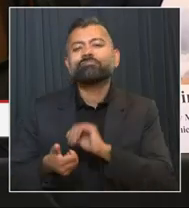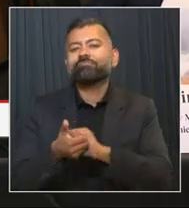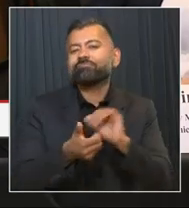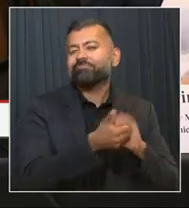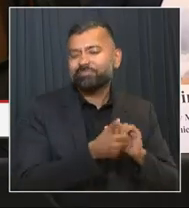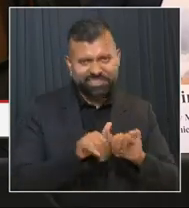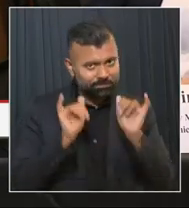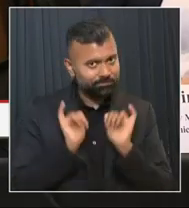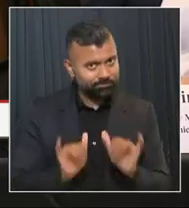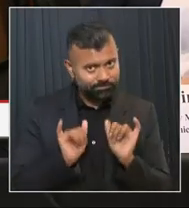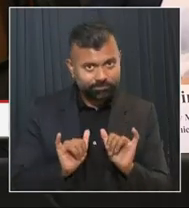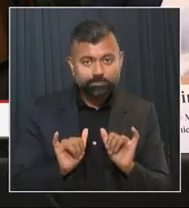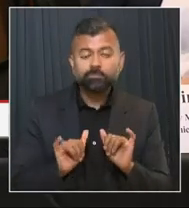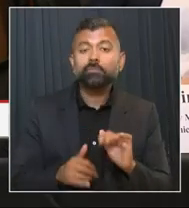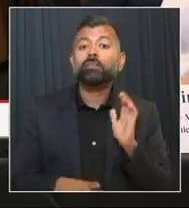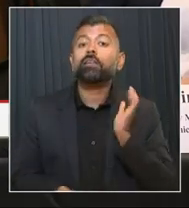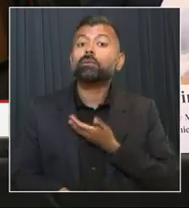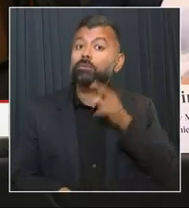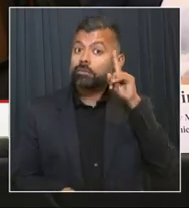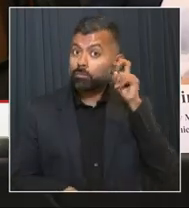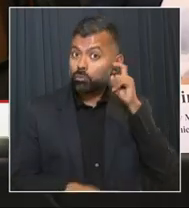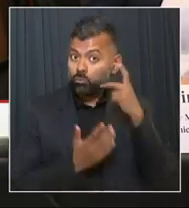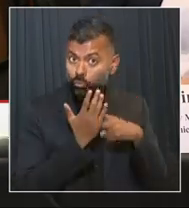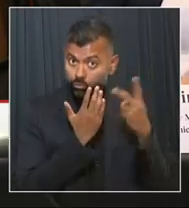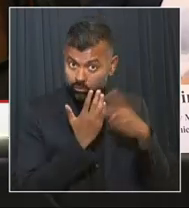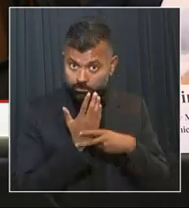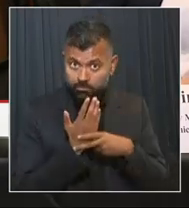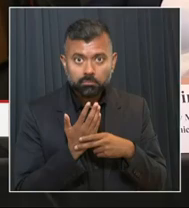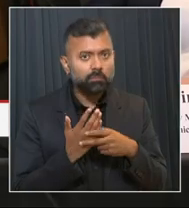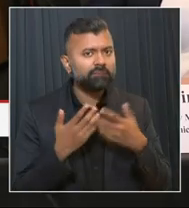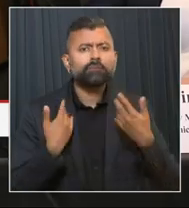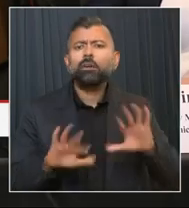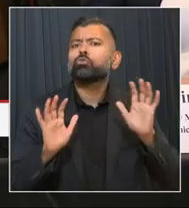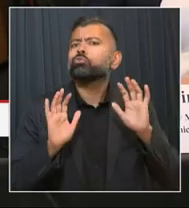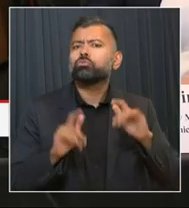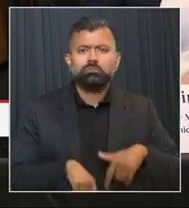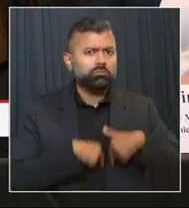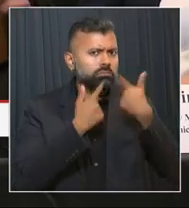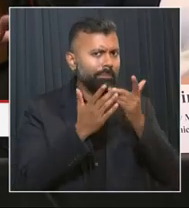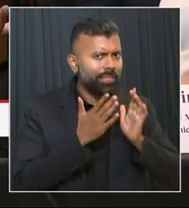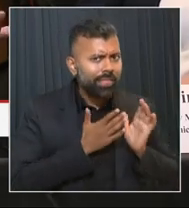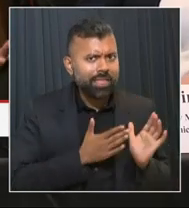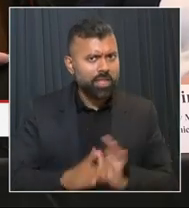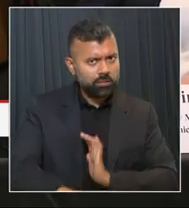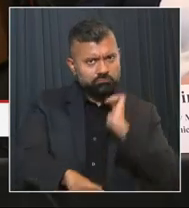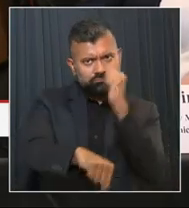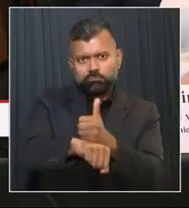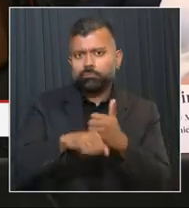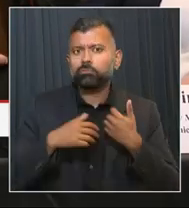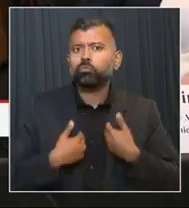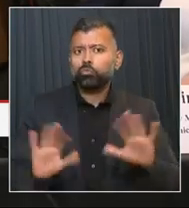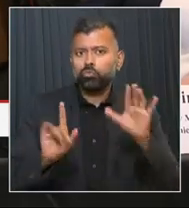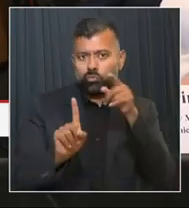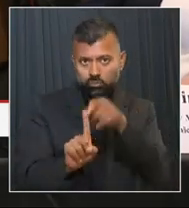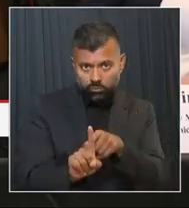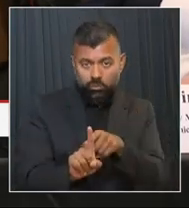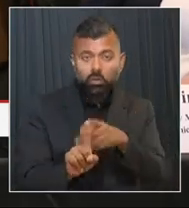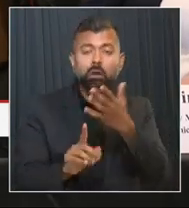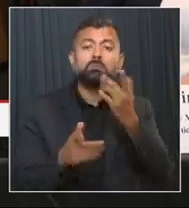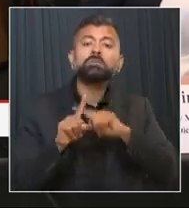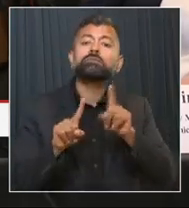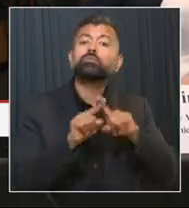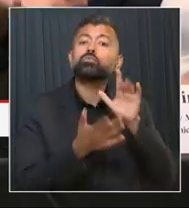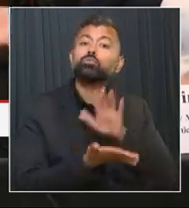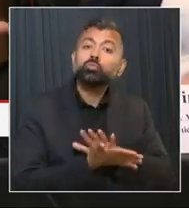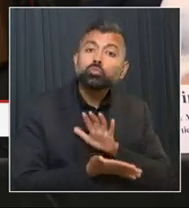it's SYEP for our young people, work with our schools, and a host of other programs we have planned with DC